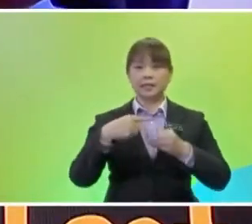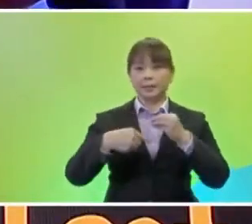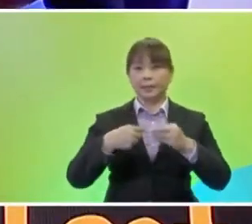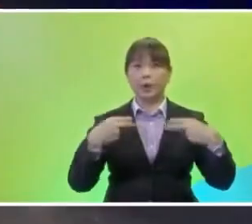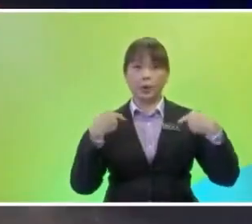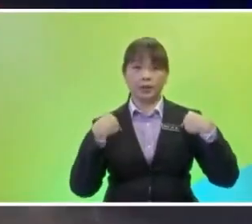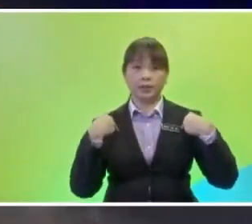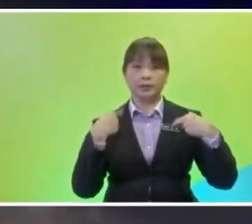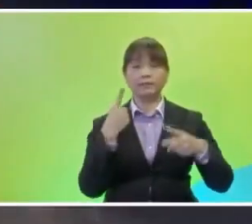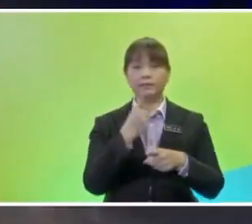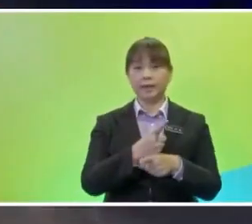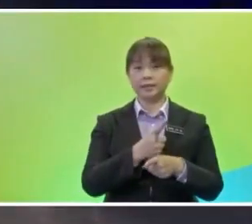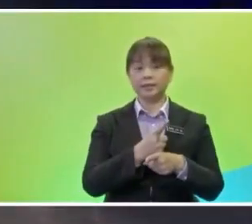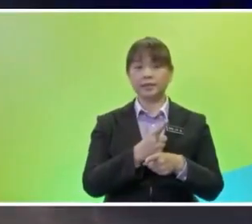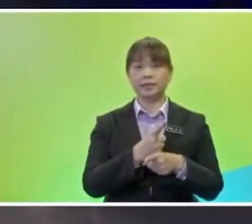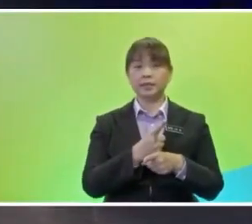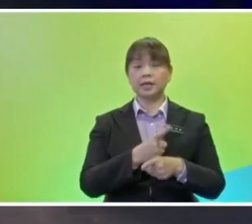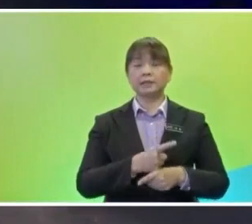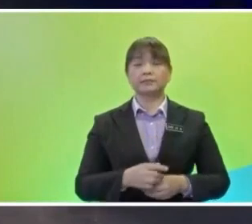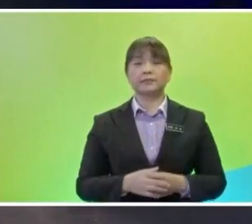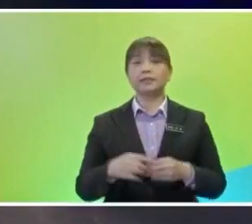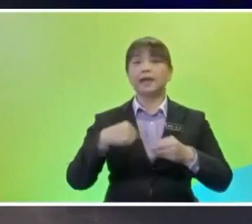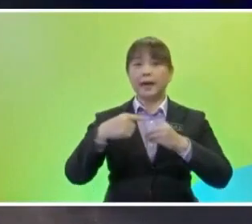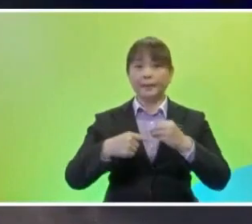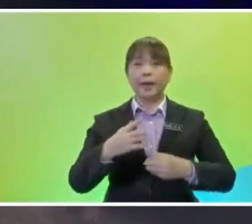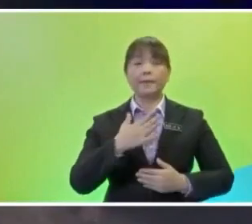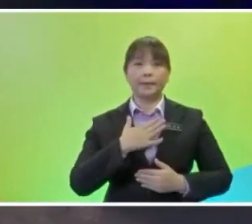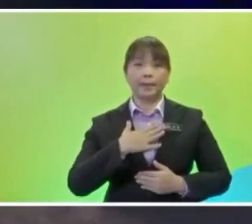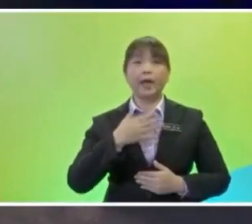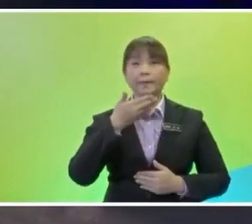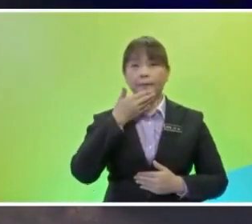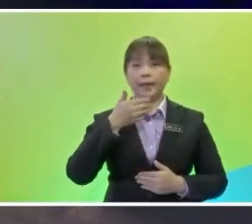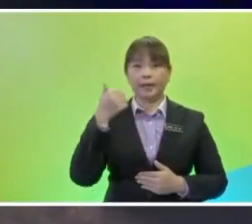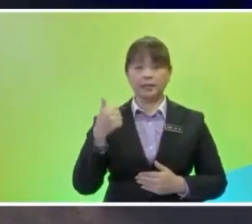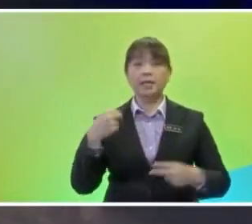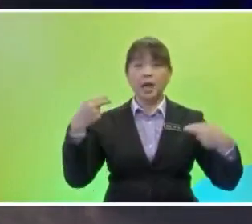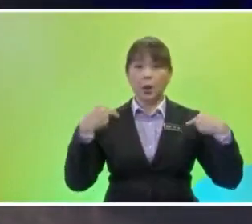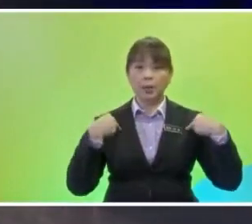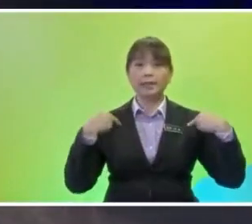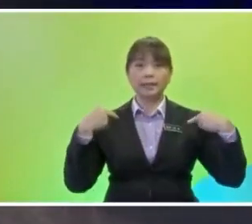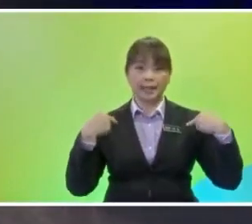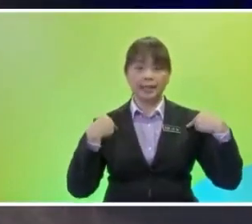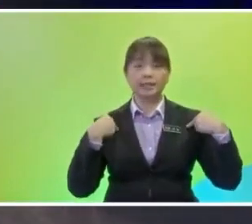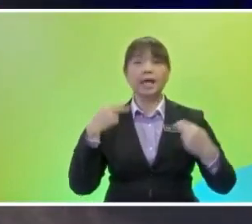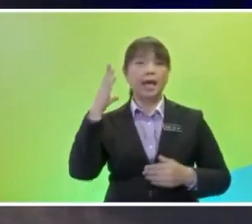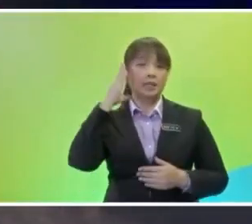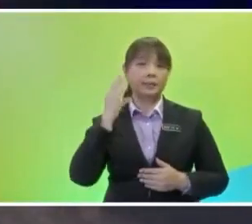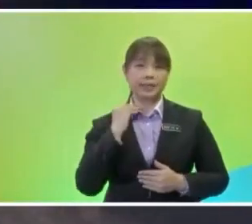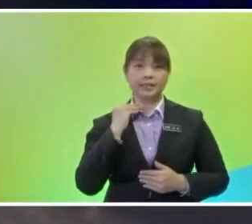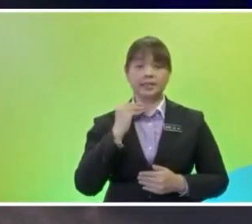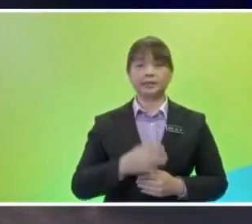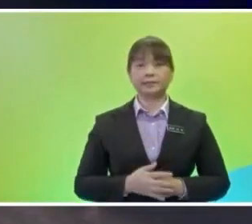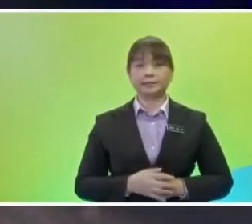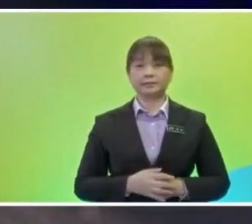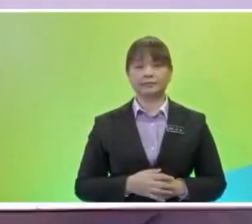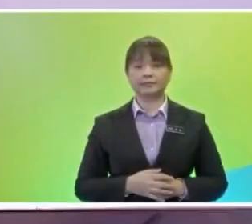today is my best holiday experiences. Wow. Okay. Ms. Zakiah, you can start our lesson for now.